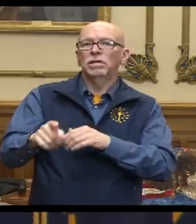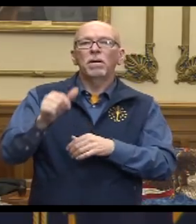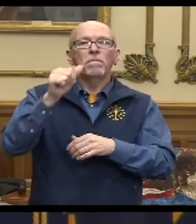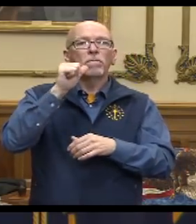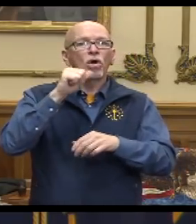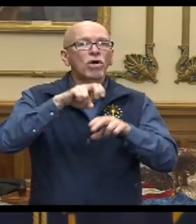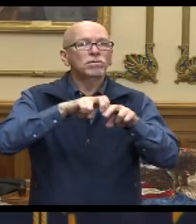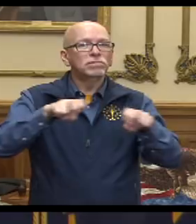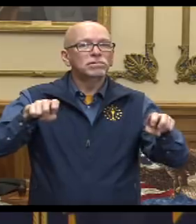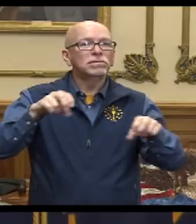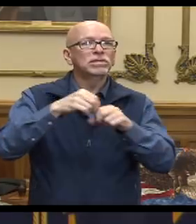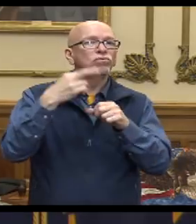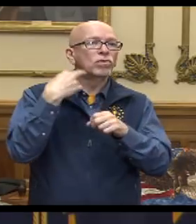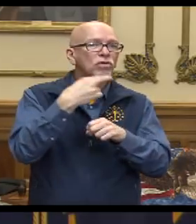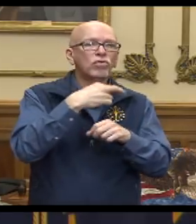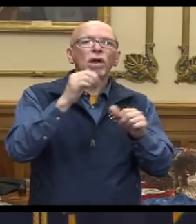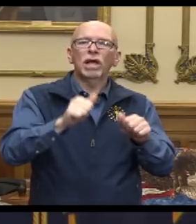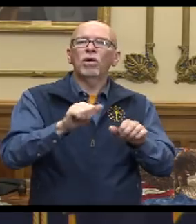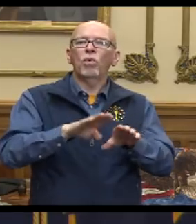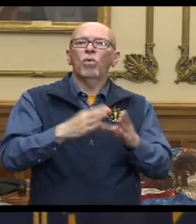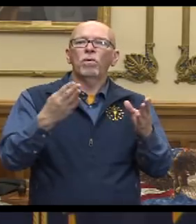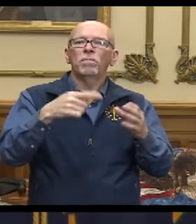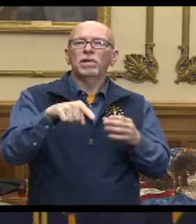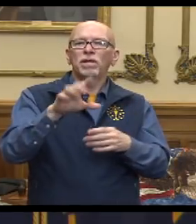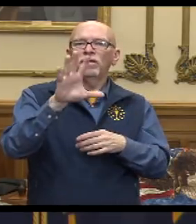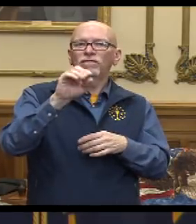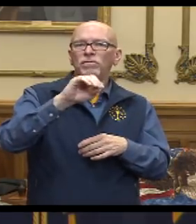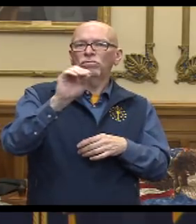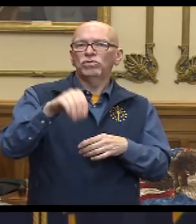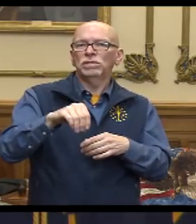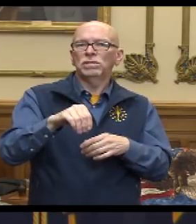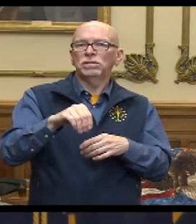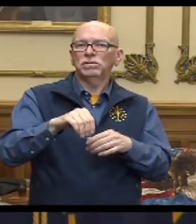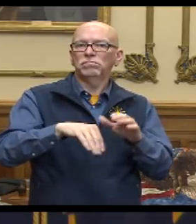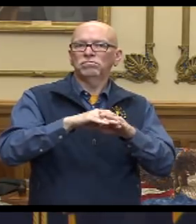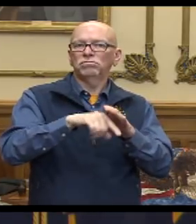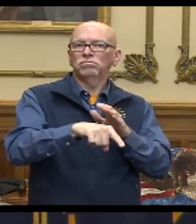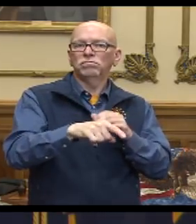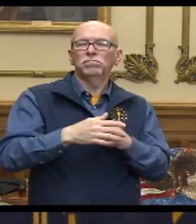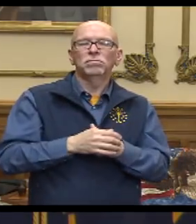seating in restaurants may open at 50% capacity.